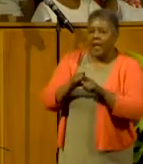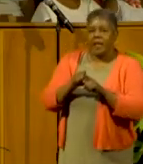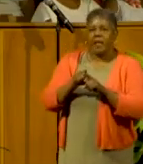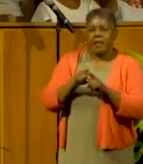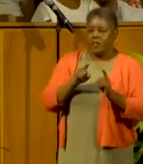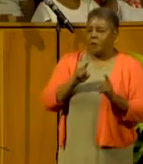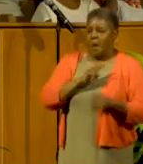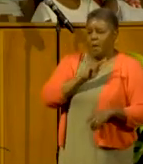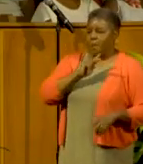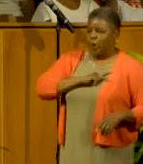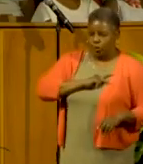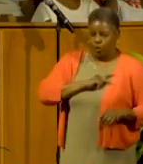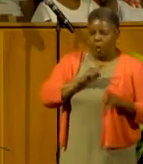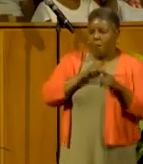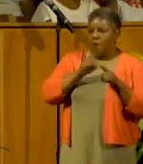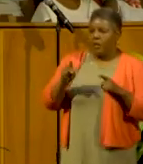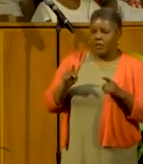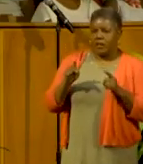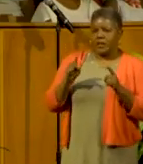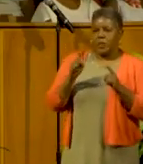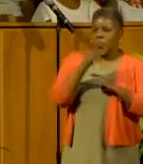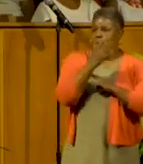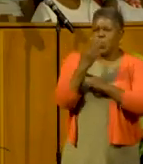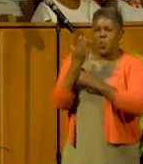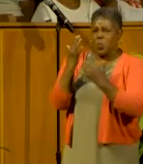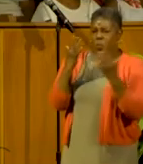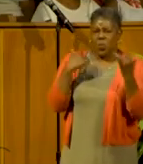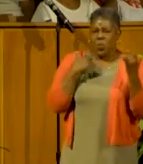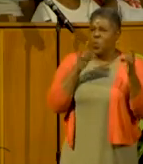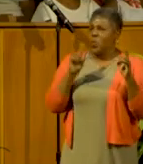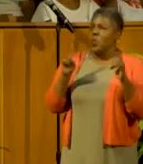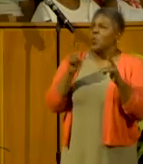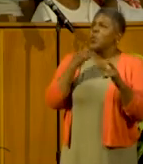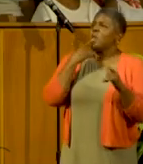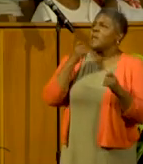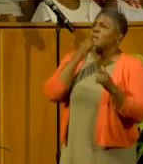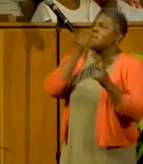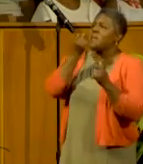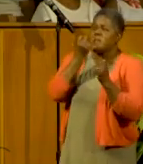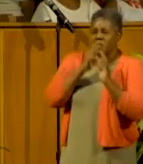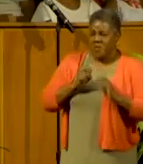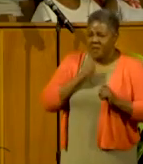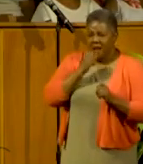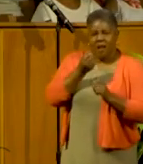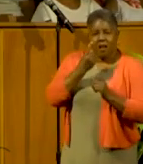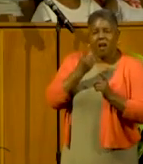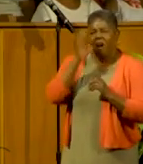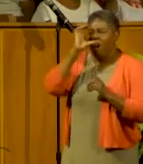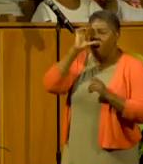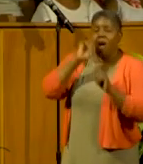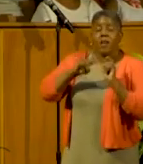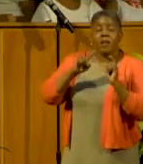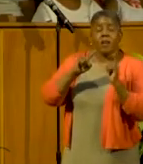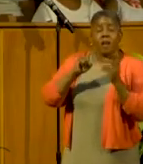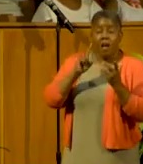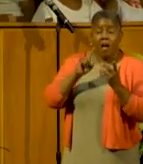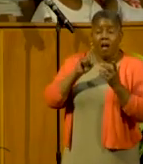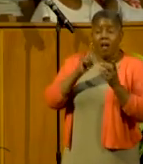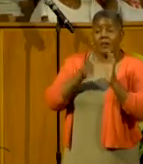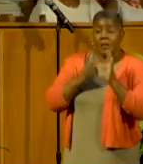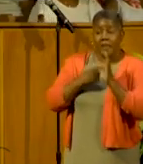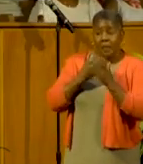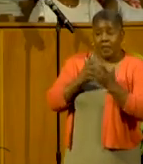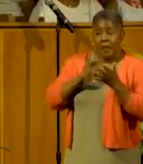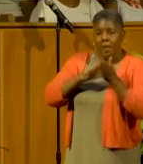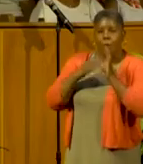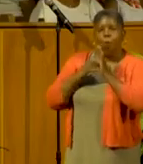our own personal and professional wilderness. And when you are in a season of searching, you can find yourself vulnerable to some